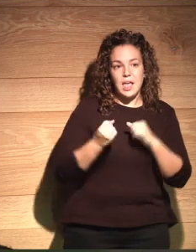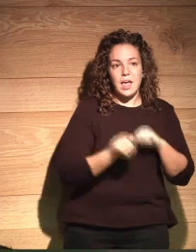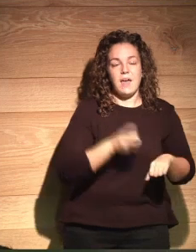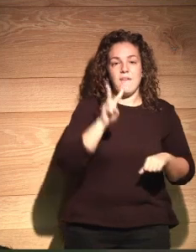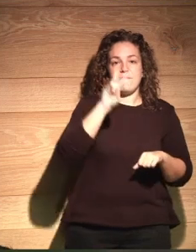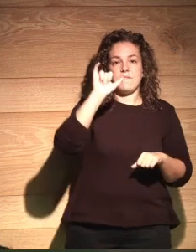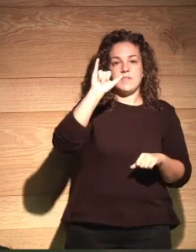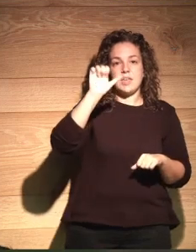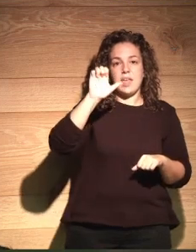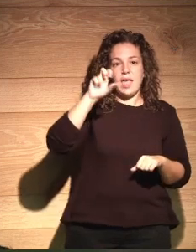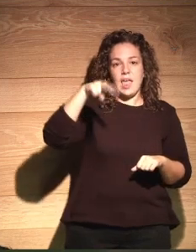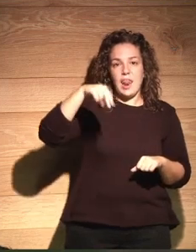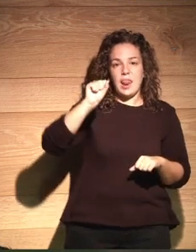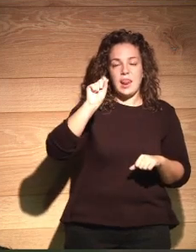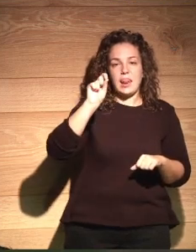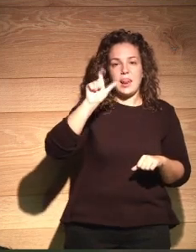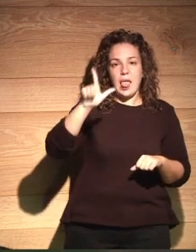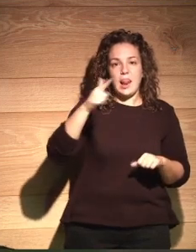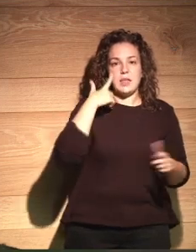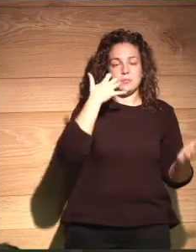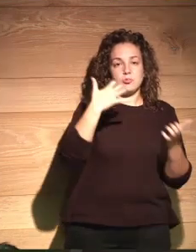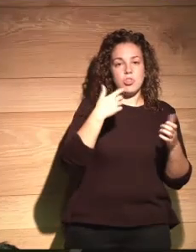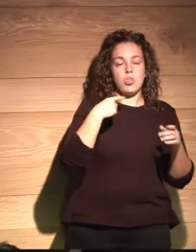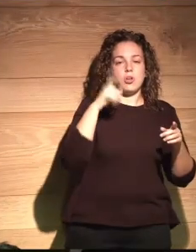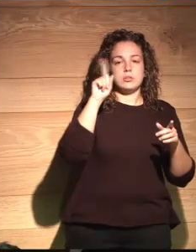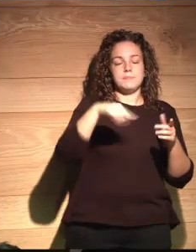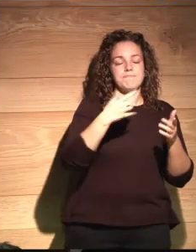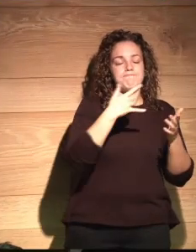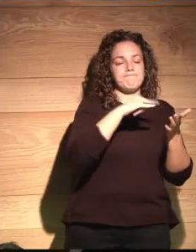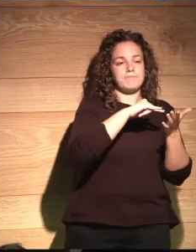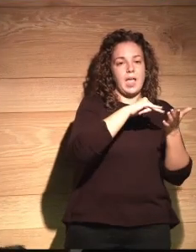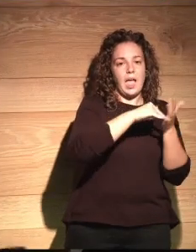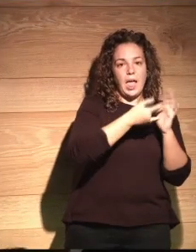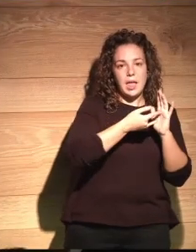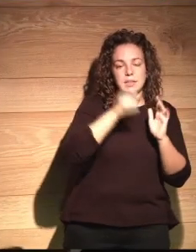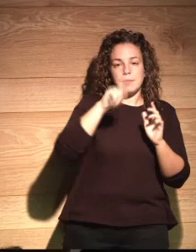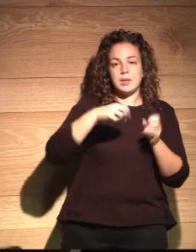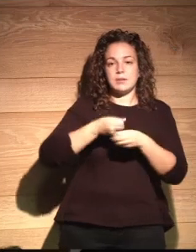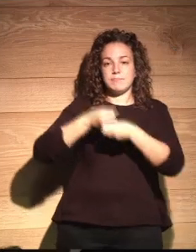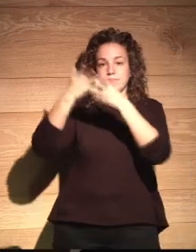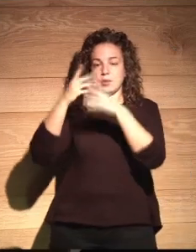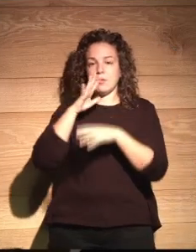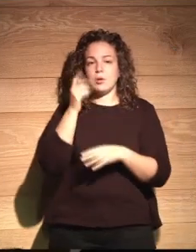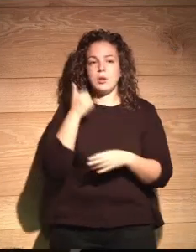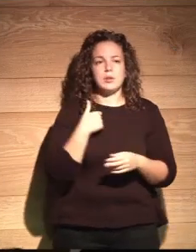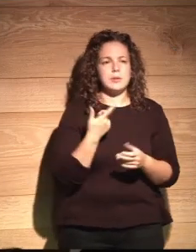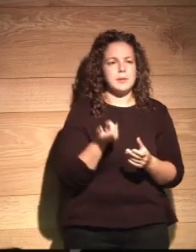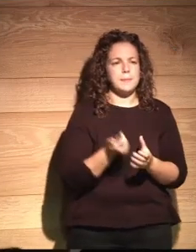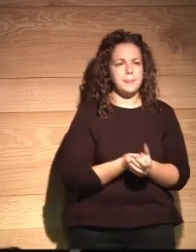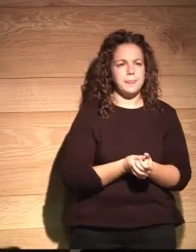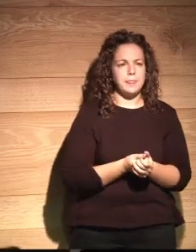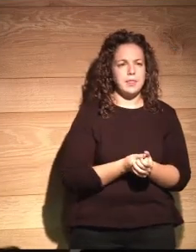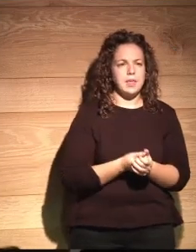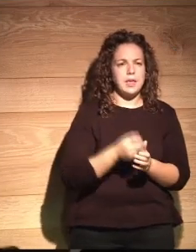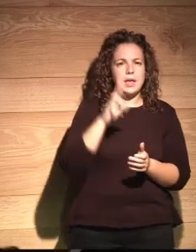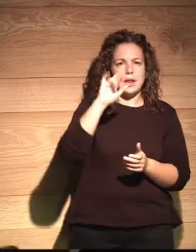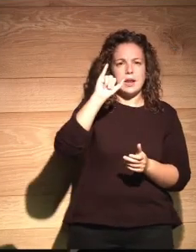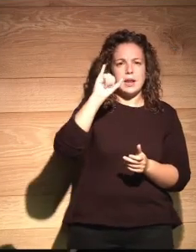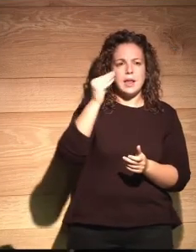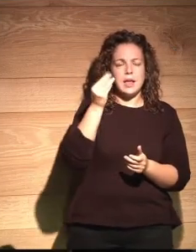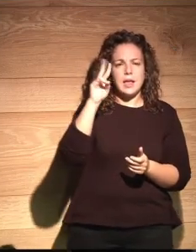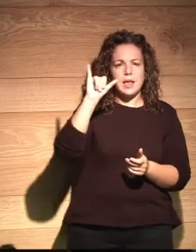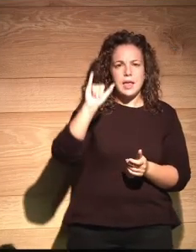architecture and cities, was curated by Ricky Burdett. And Ricky's theme was the city, the meta